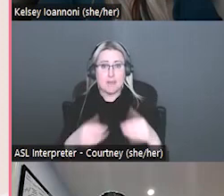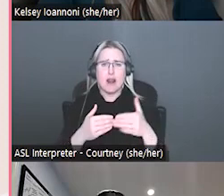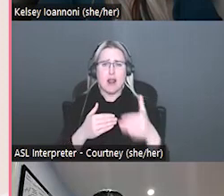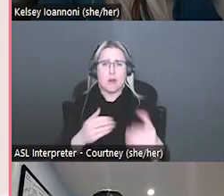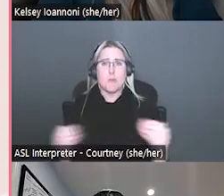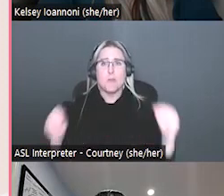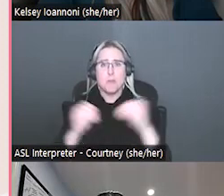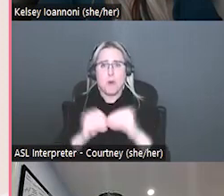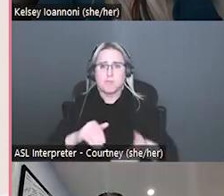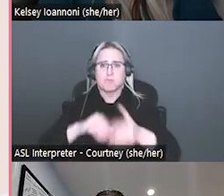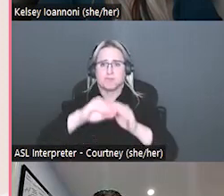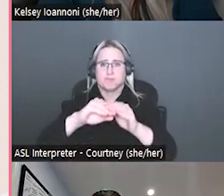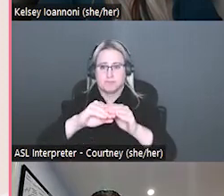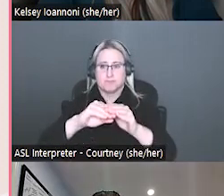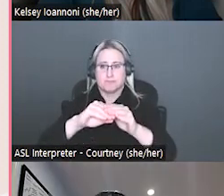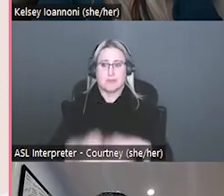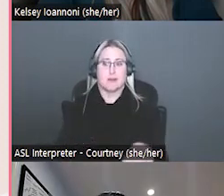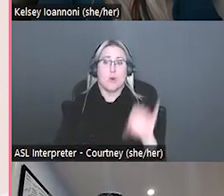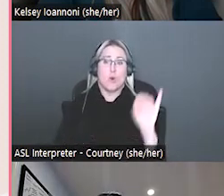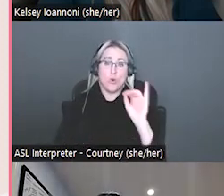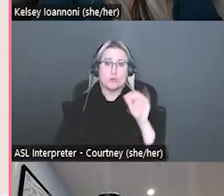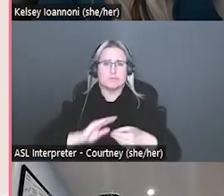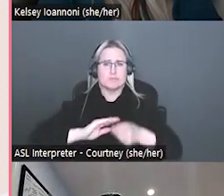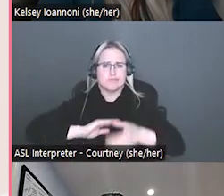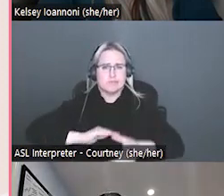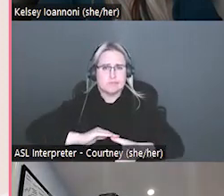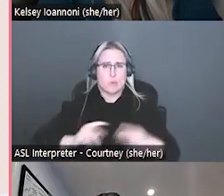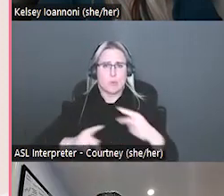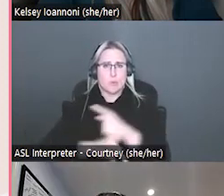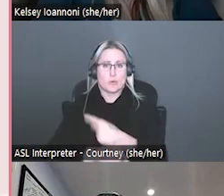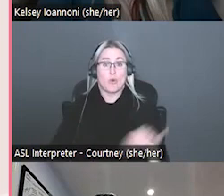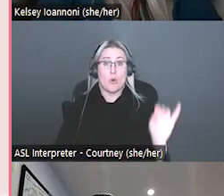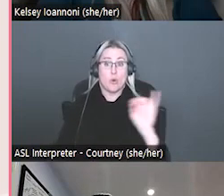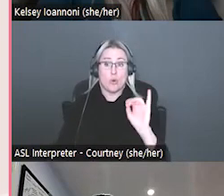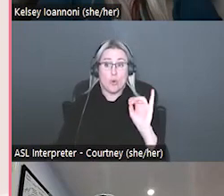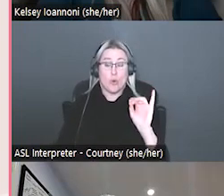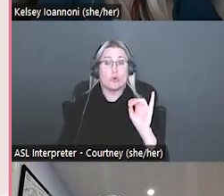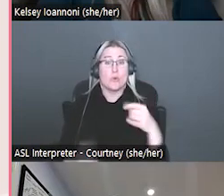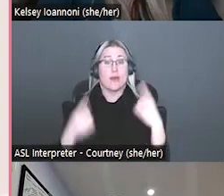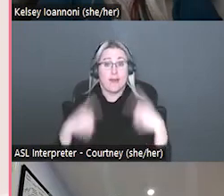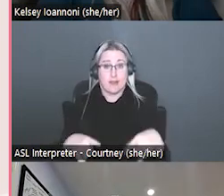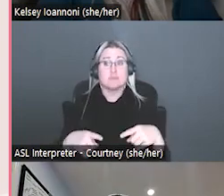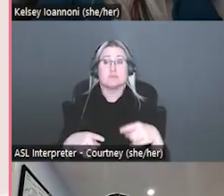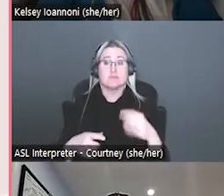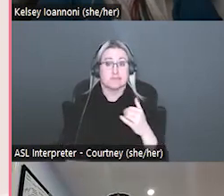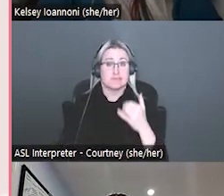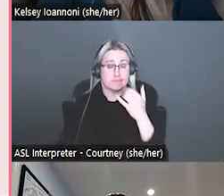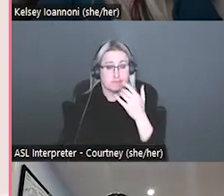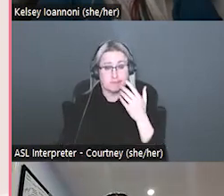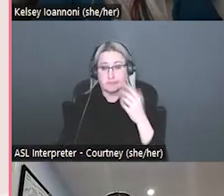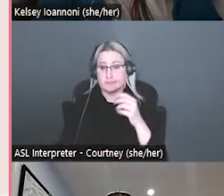It also leads to decreased self-esteem and an increased risk of disordered eating. So